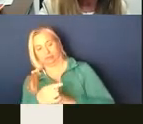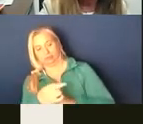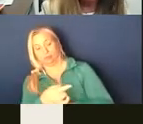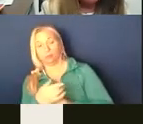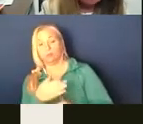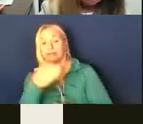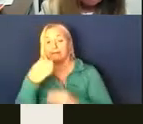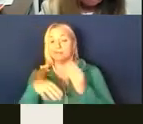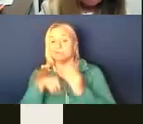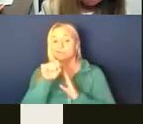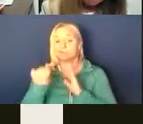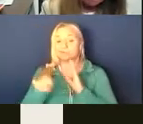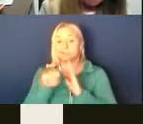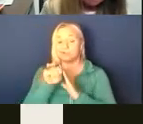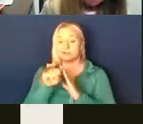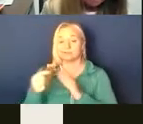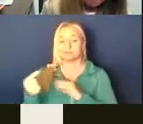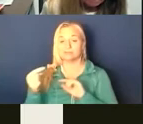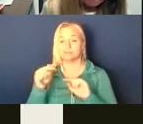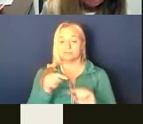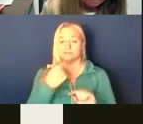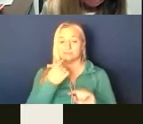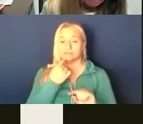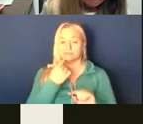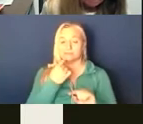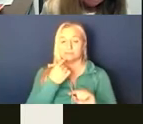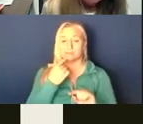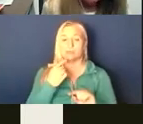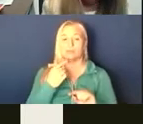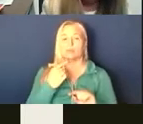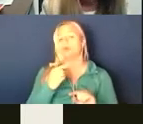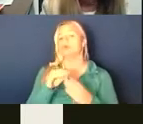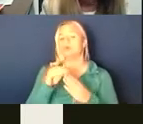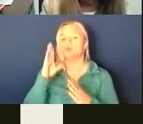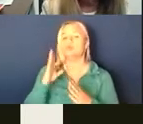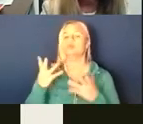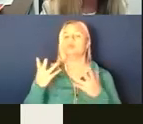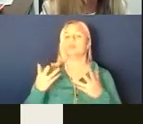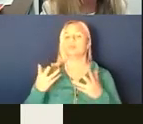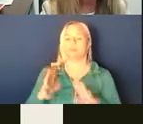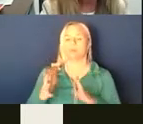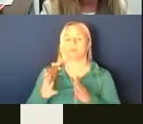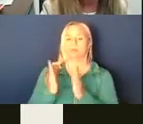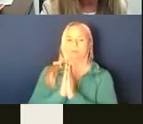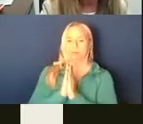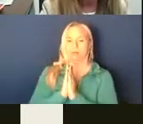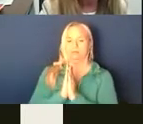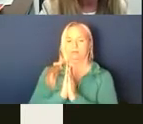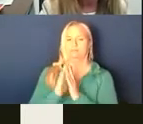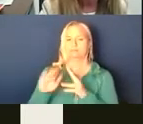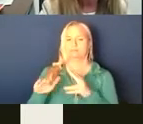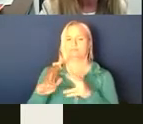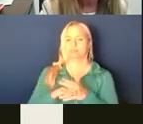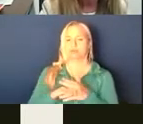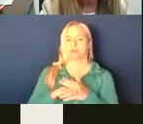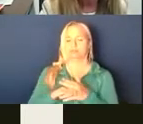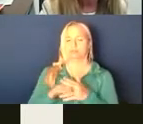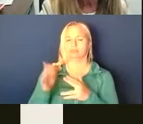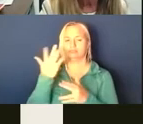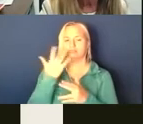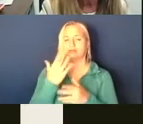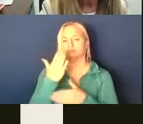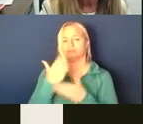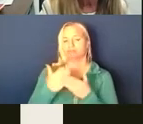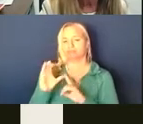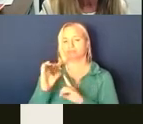semester, when we implemented this intervention, students were requesting the break because it became part of the culture of the